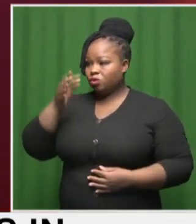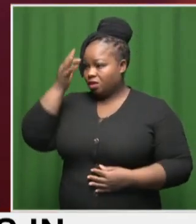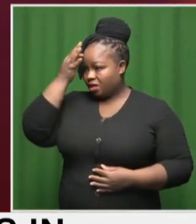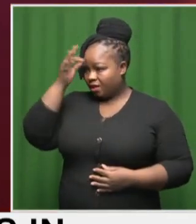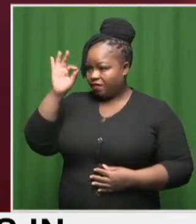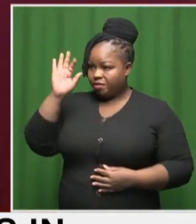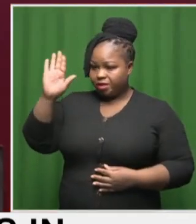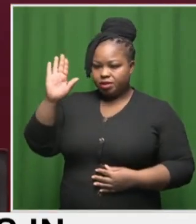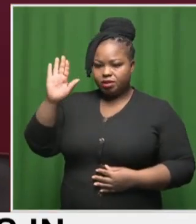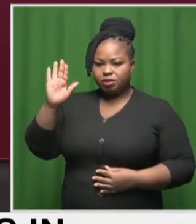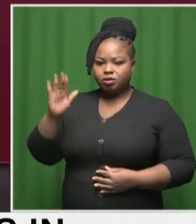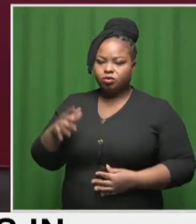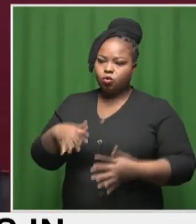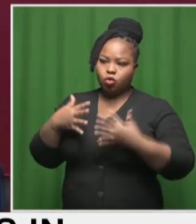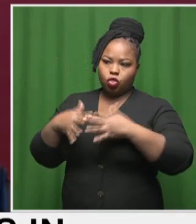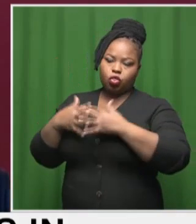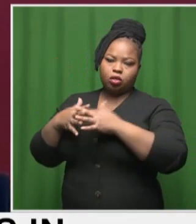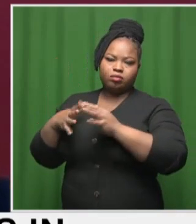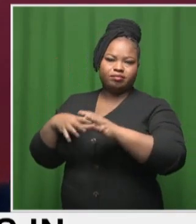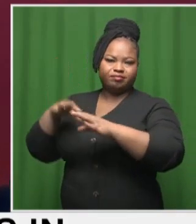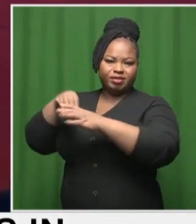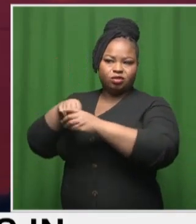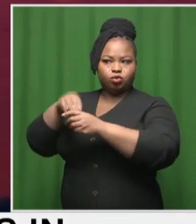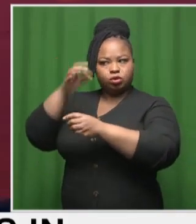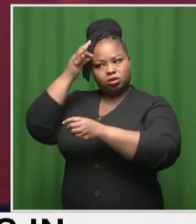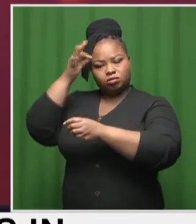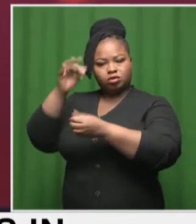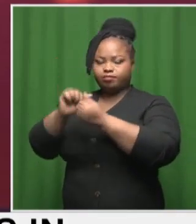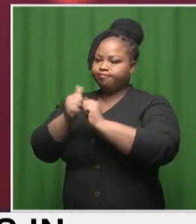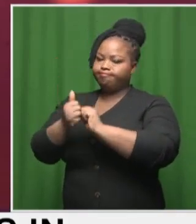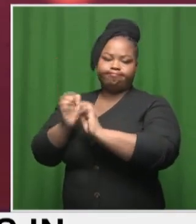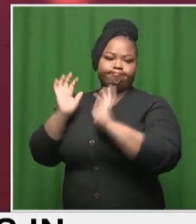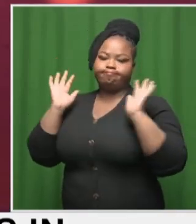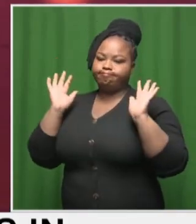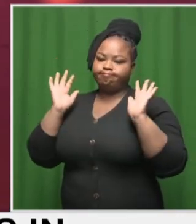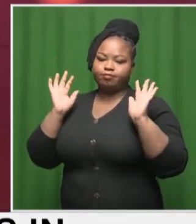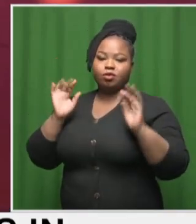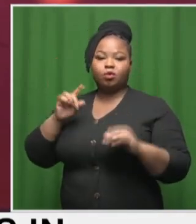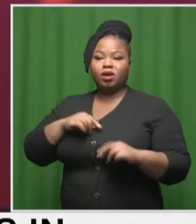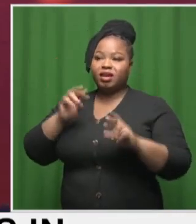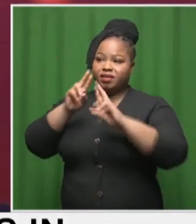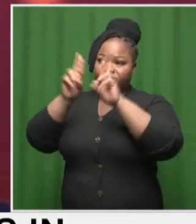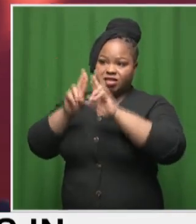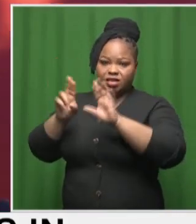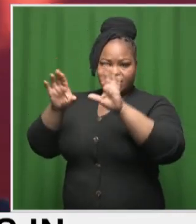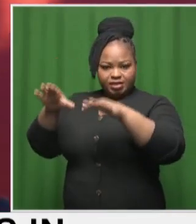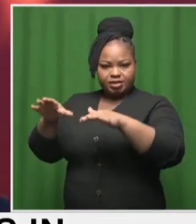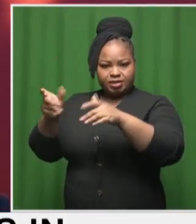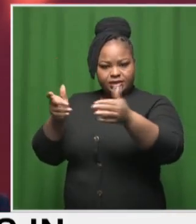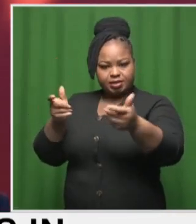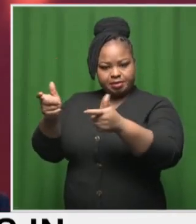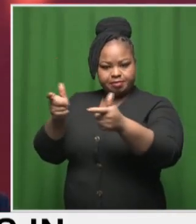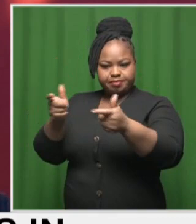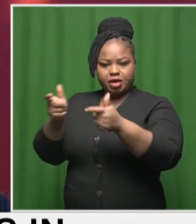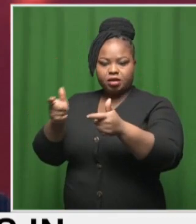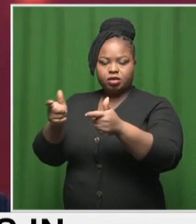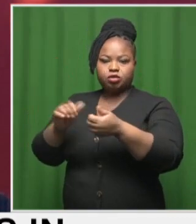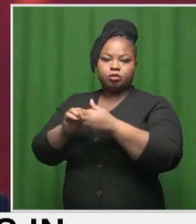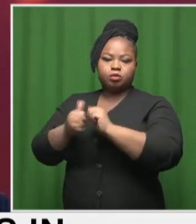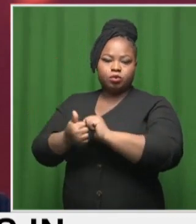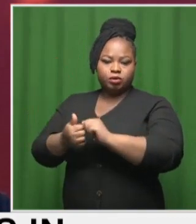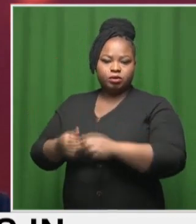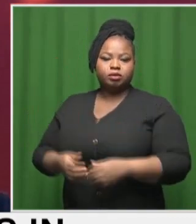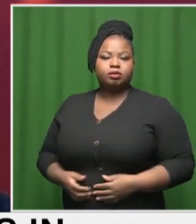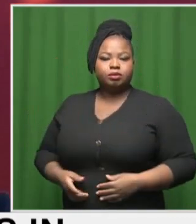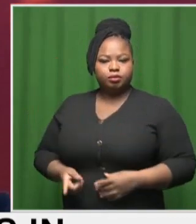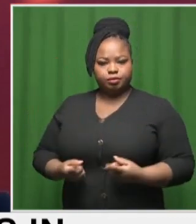we must not meddle in sport as government, because federations must manage sport, and that's what